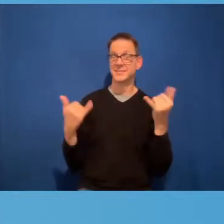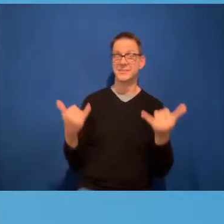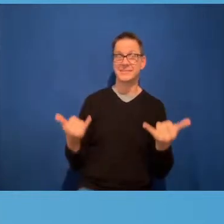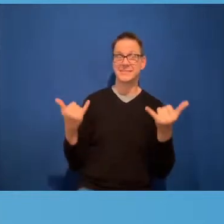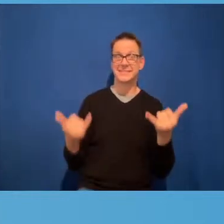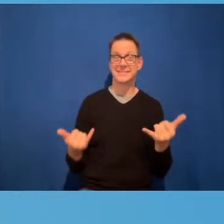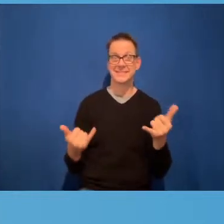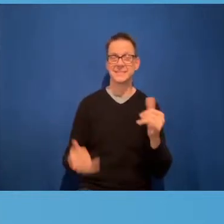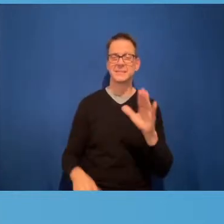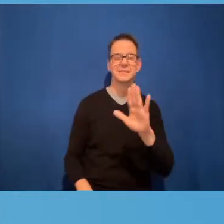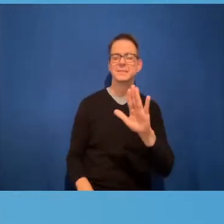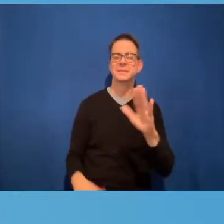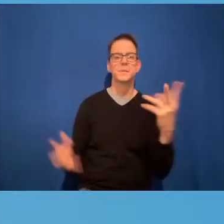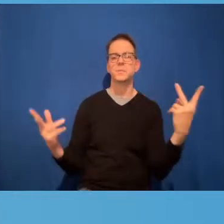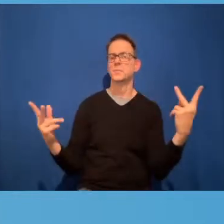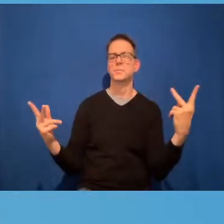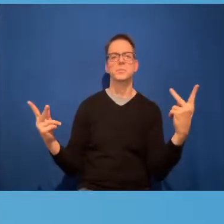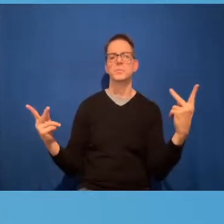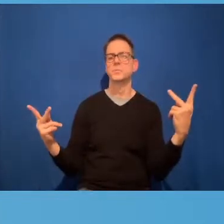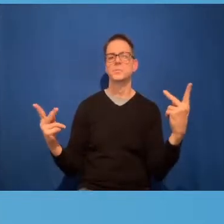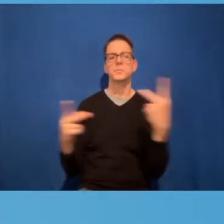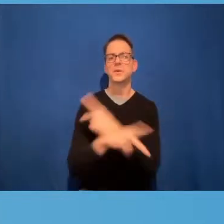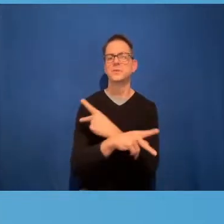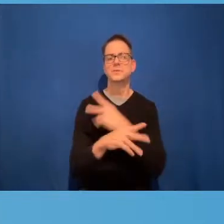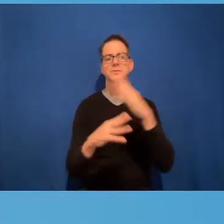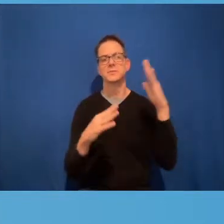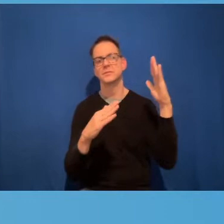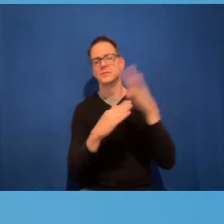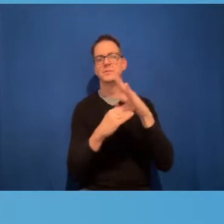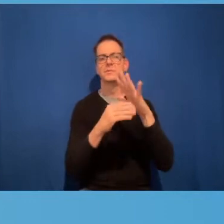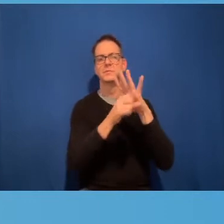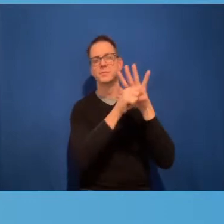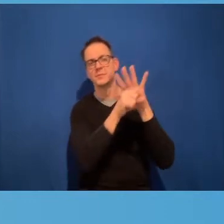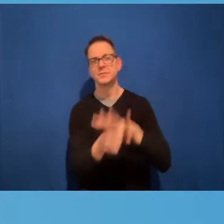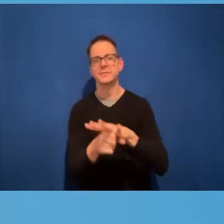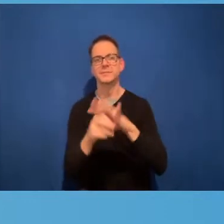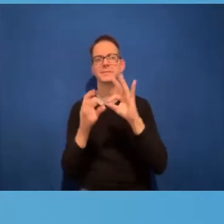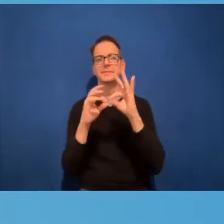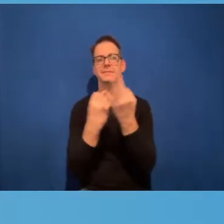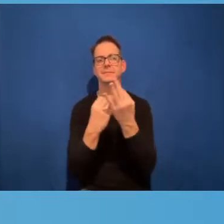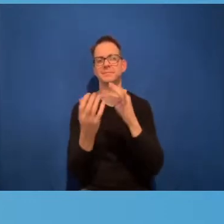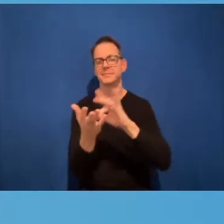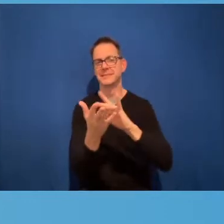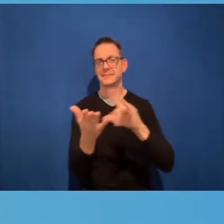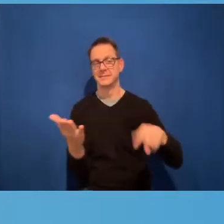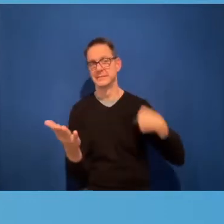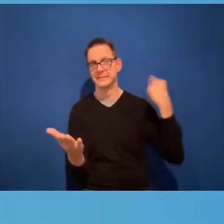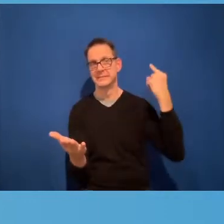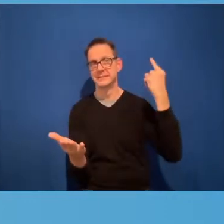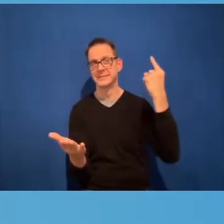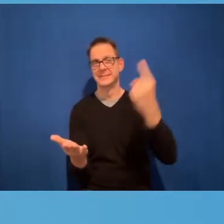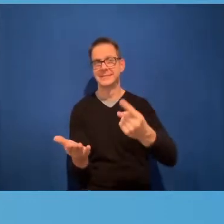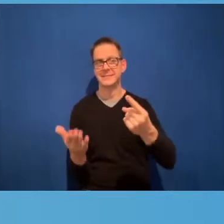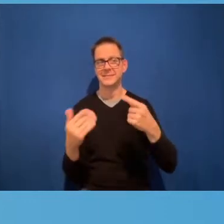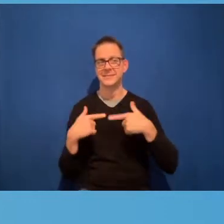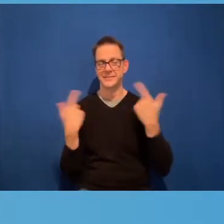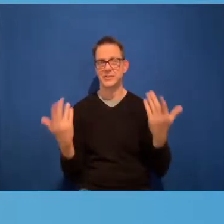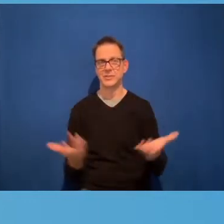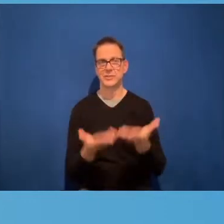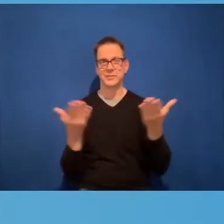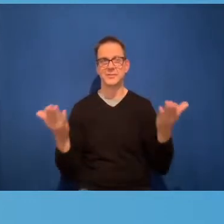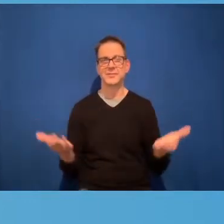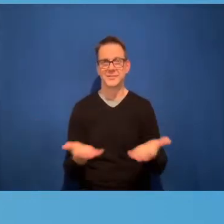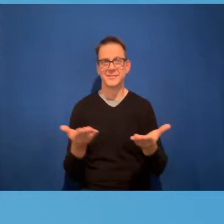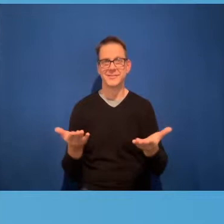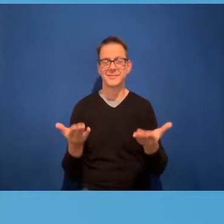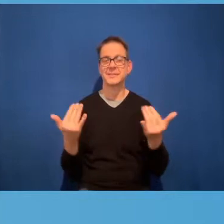worst, most stressed I've seen family medicine in the entire time I've lived in Alberta. What's happening now is there's first of